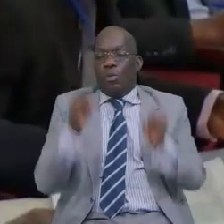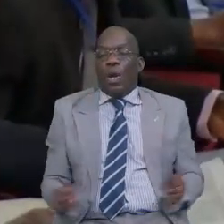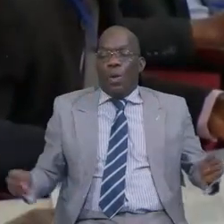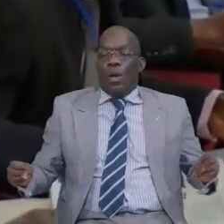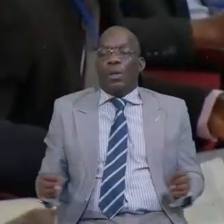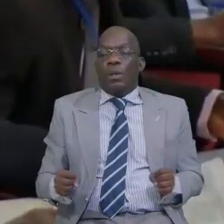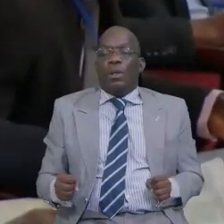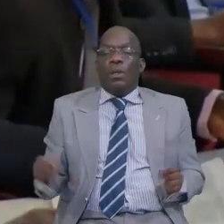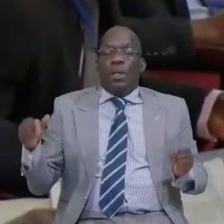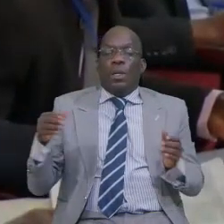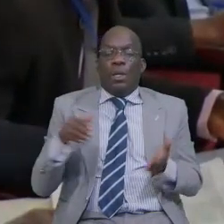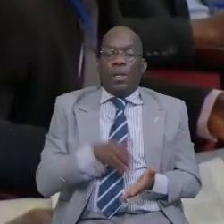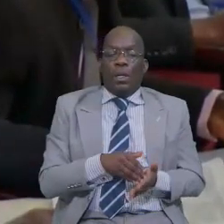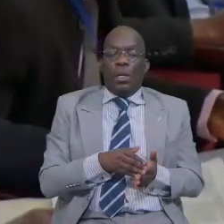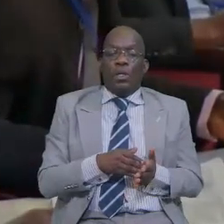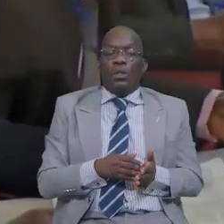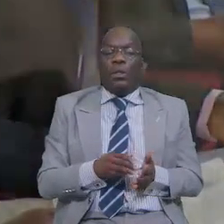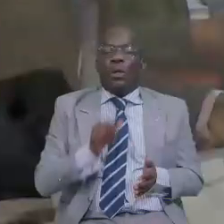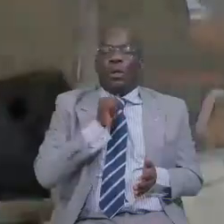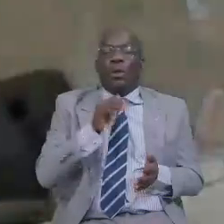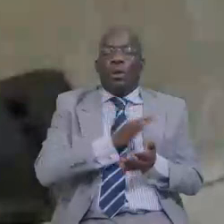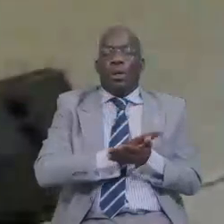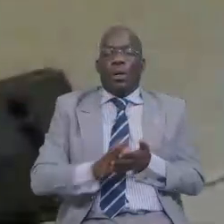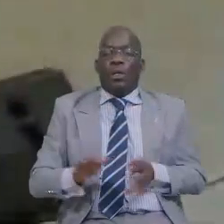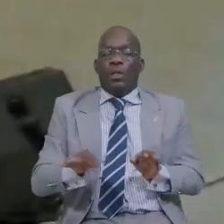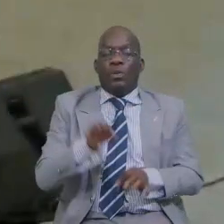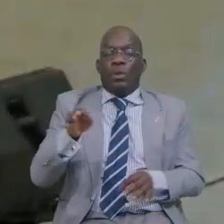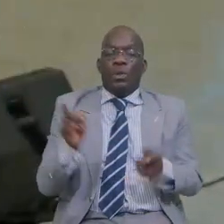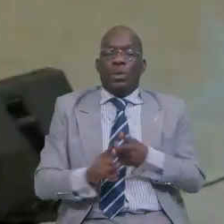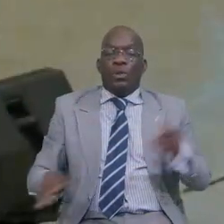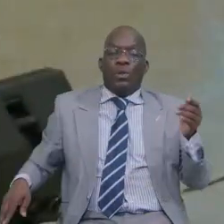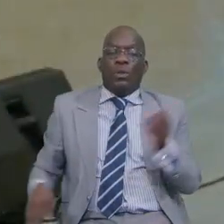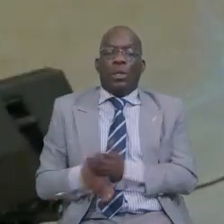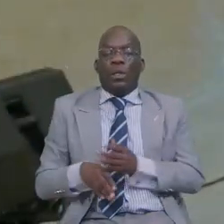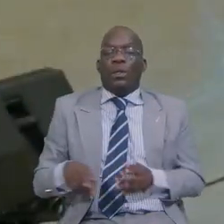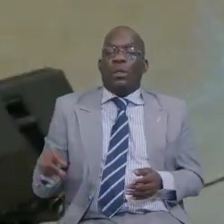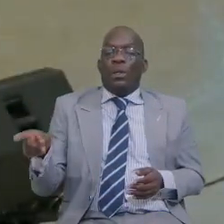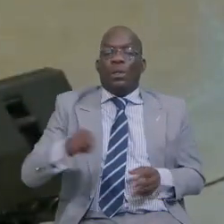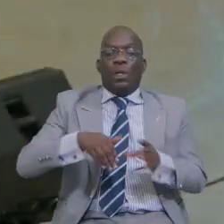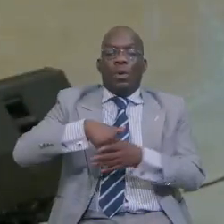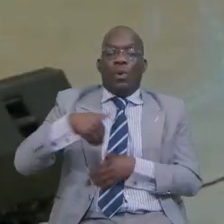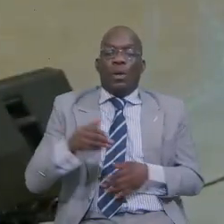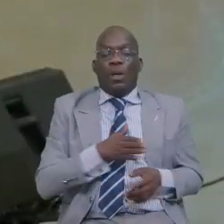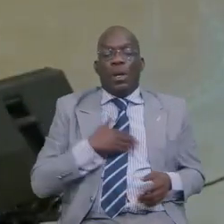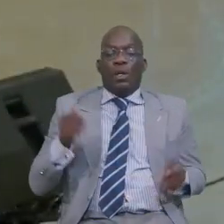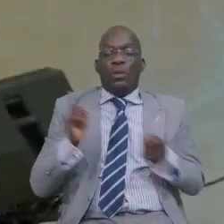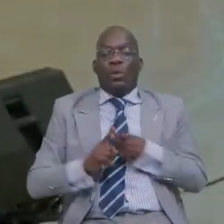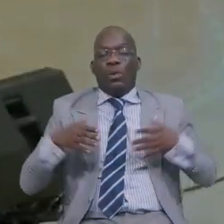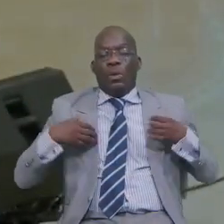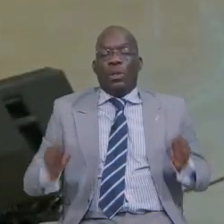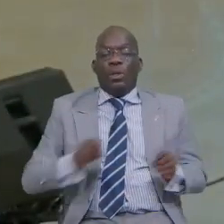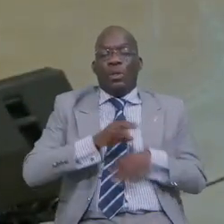against unclean spirits, to cast them out and to heal all